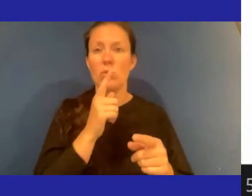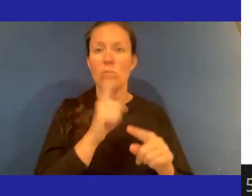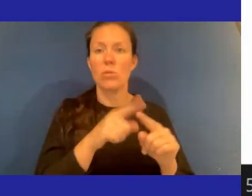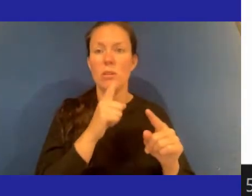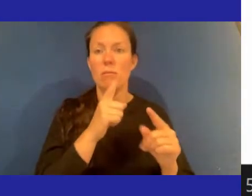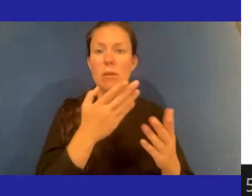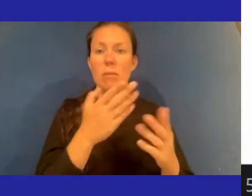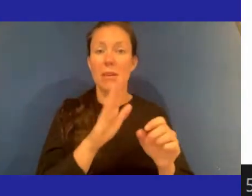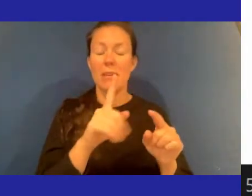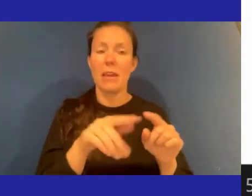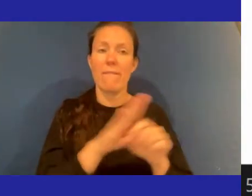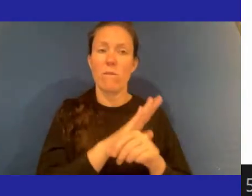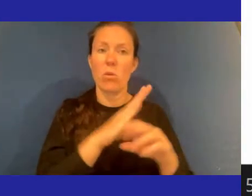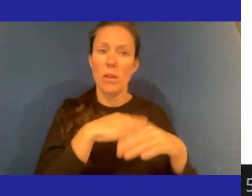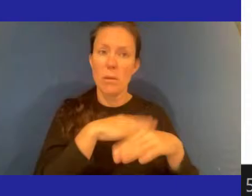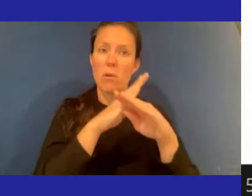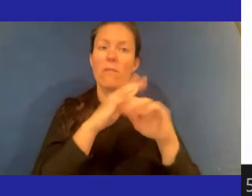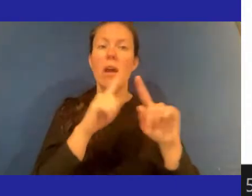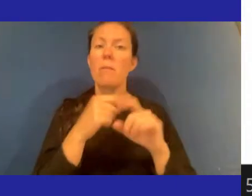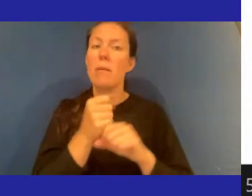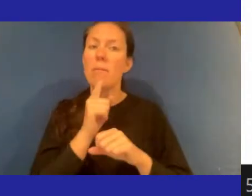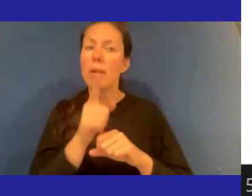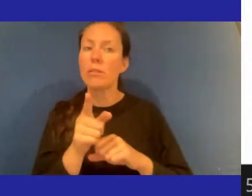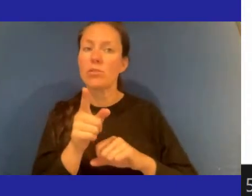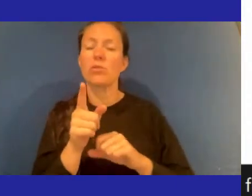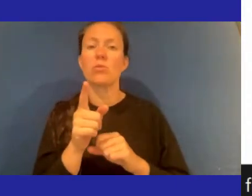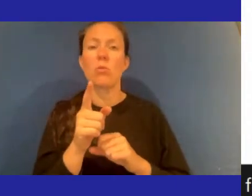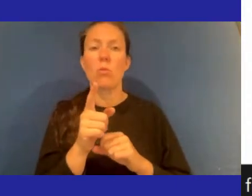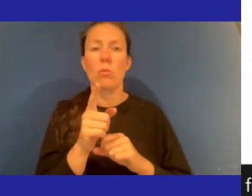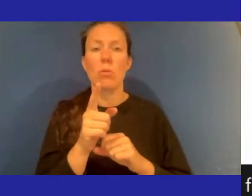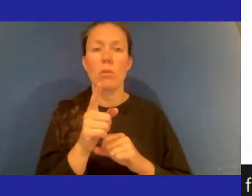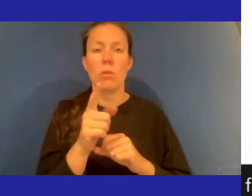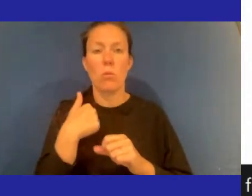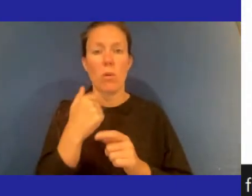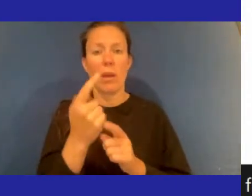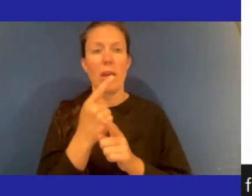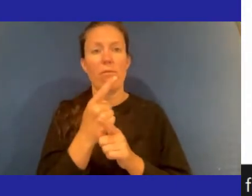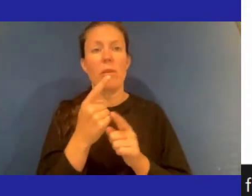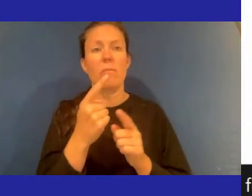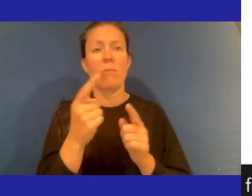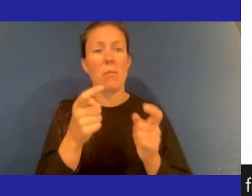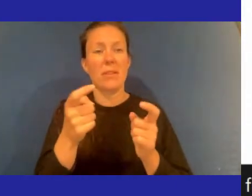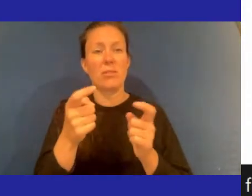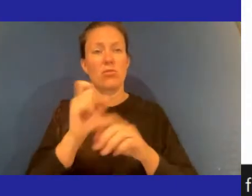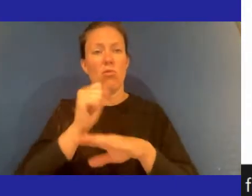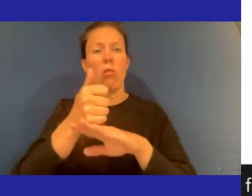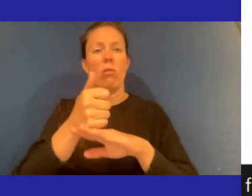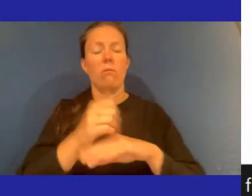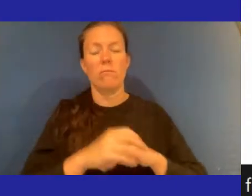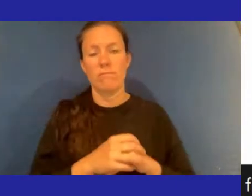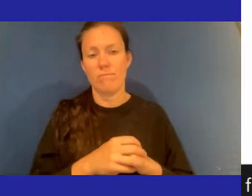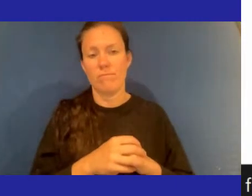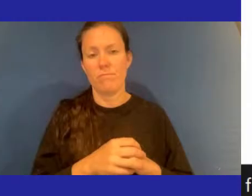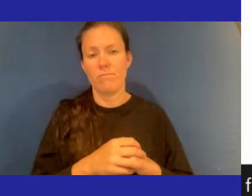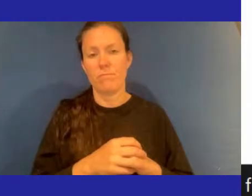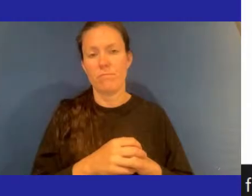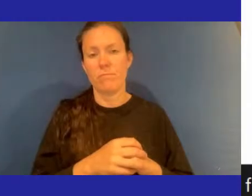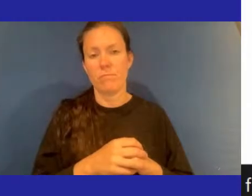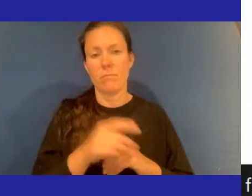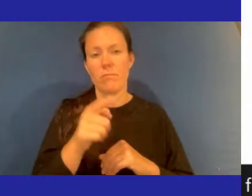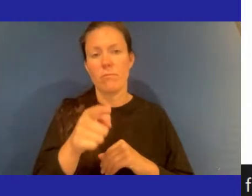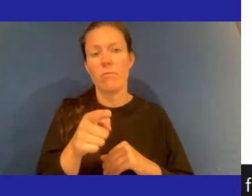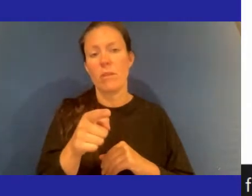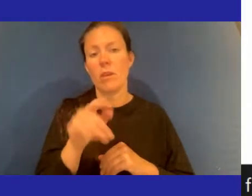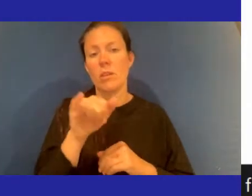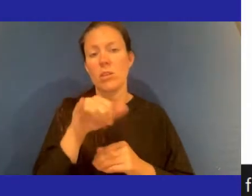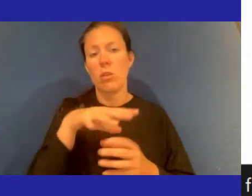can make sure that we have the proper controls in place. So That basically encompasses including